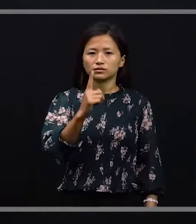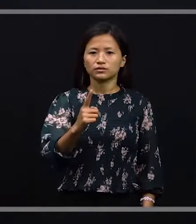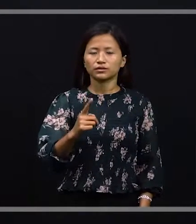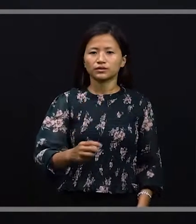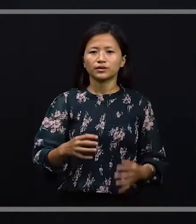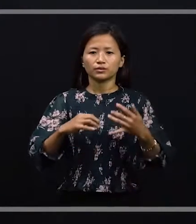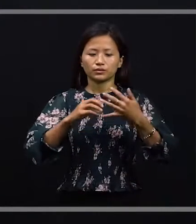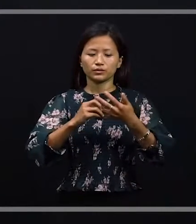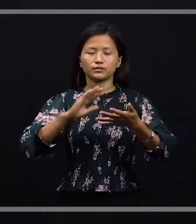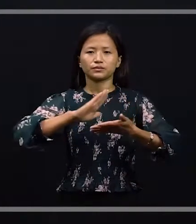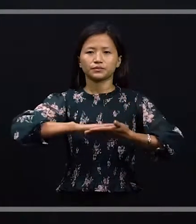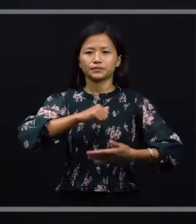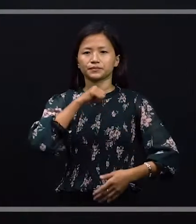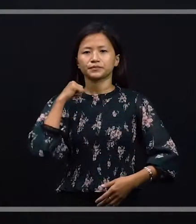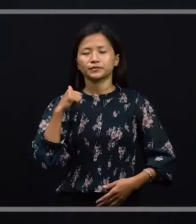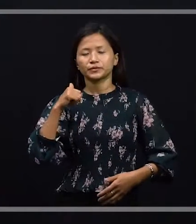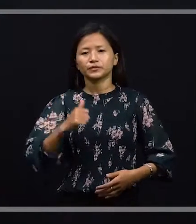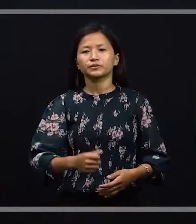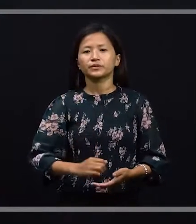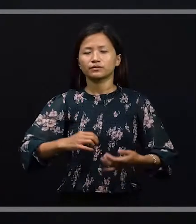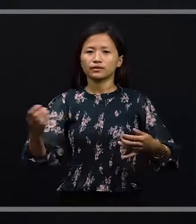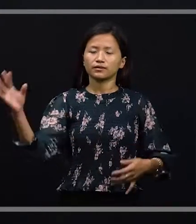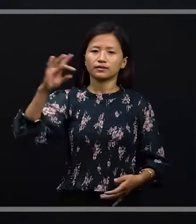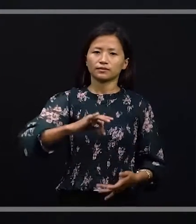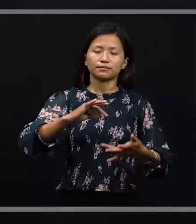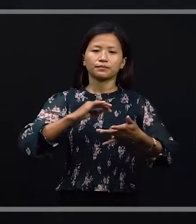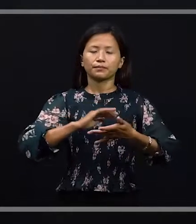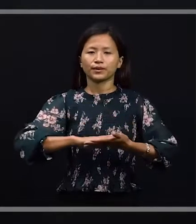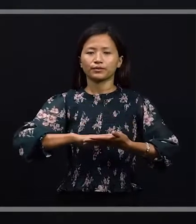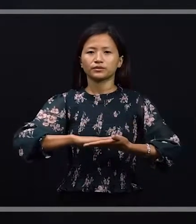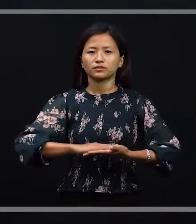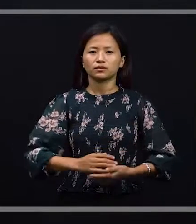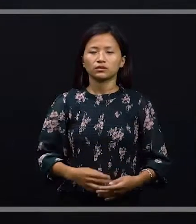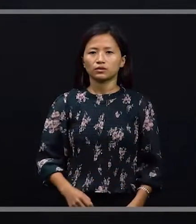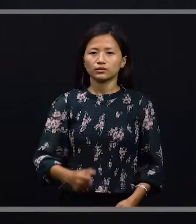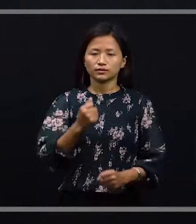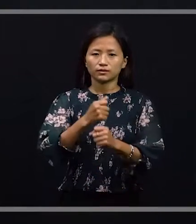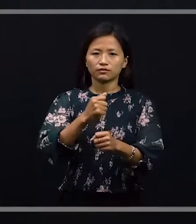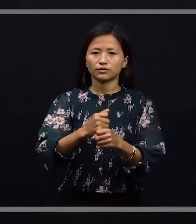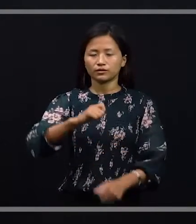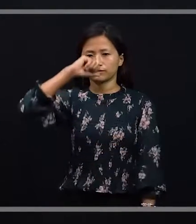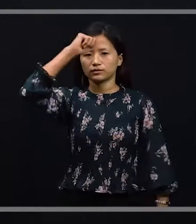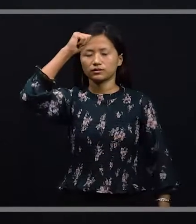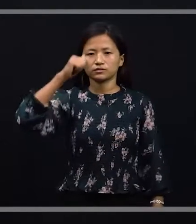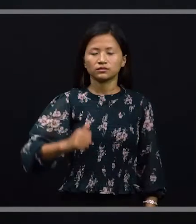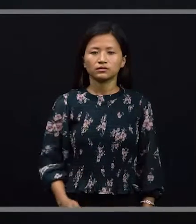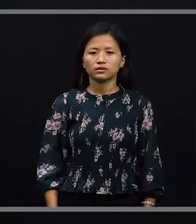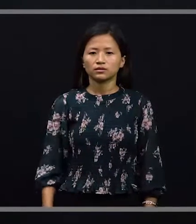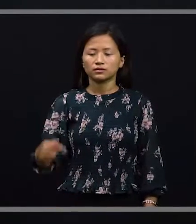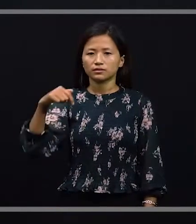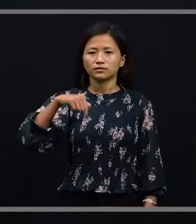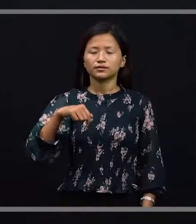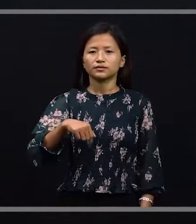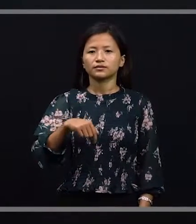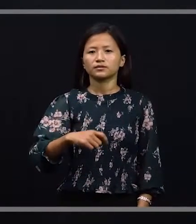widow remarriage, and he also decided that along with the government of India, that in India there